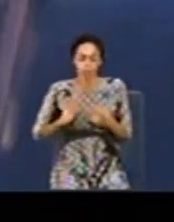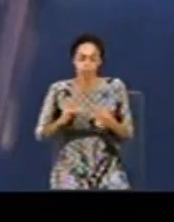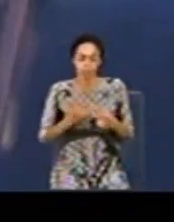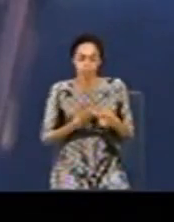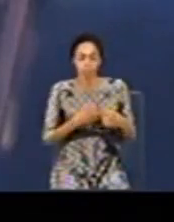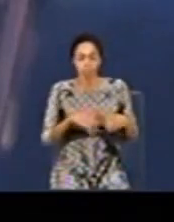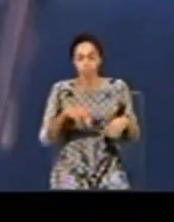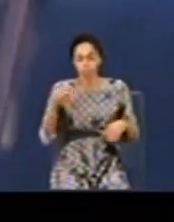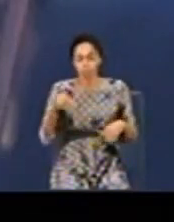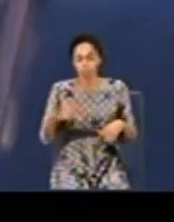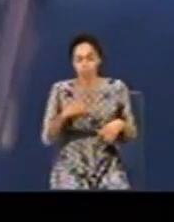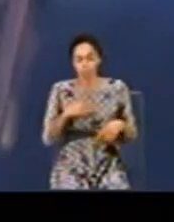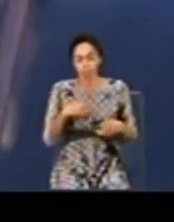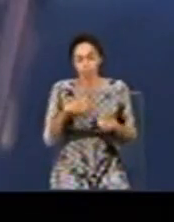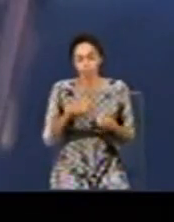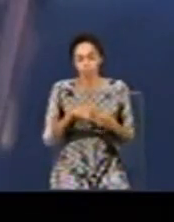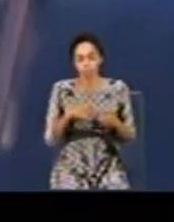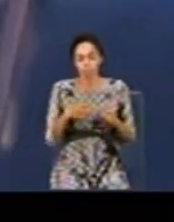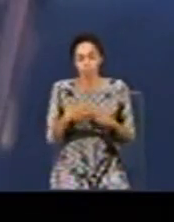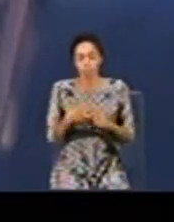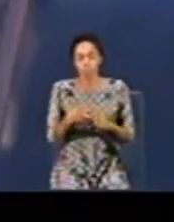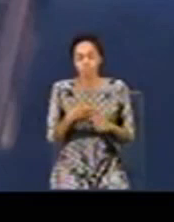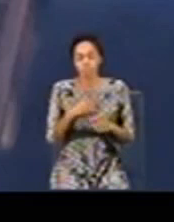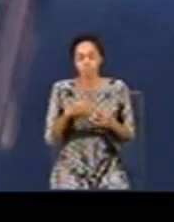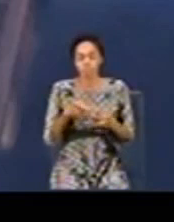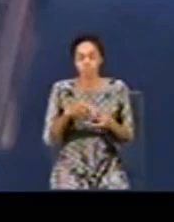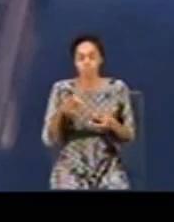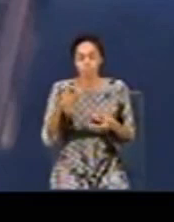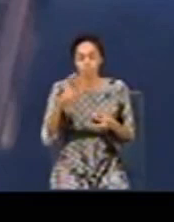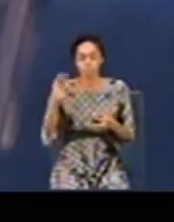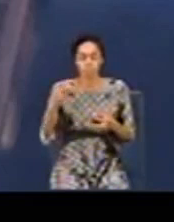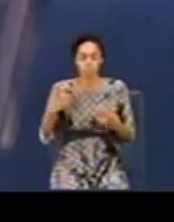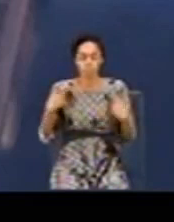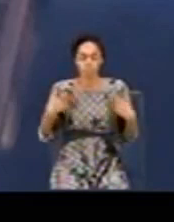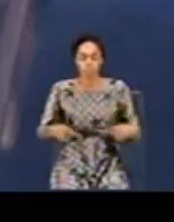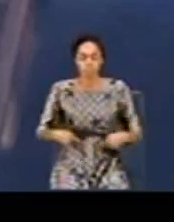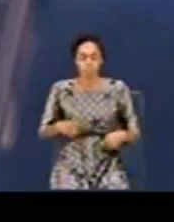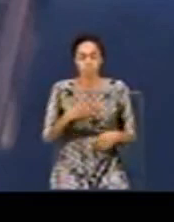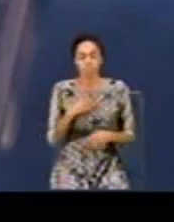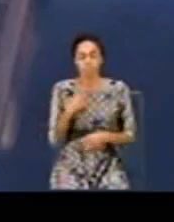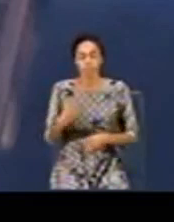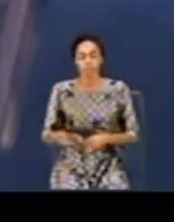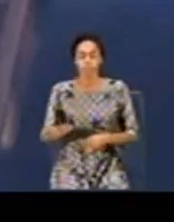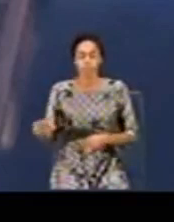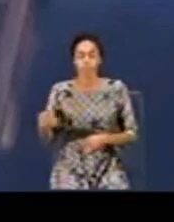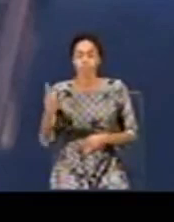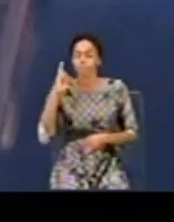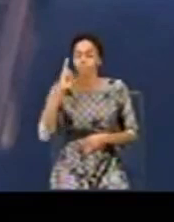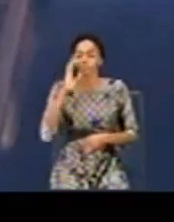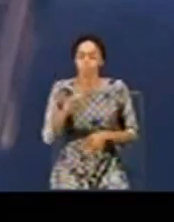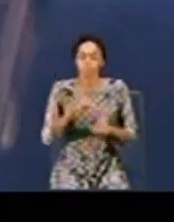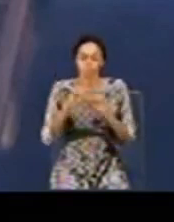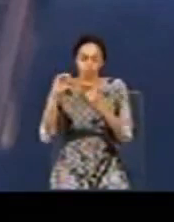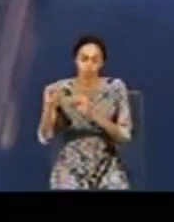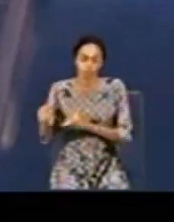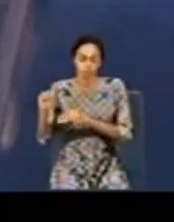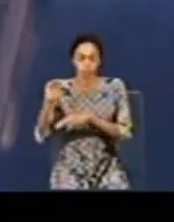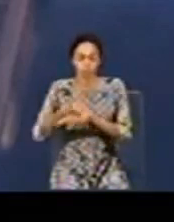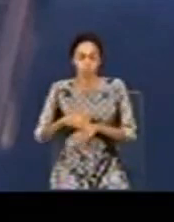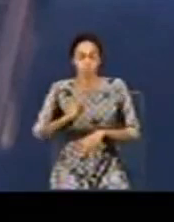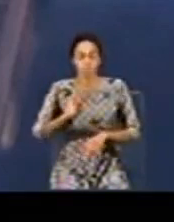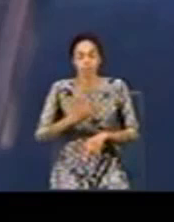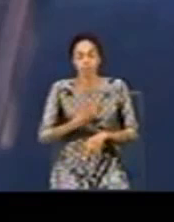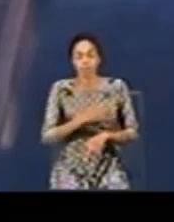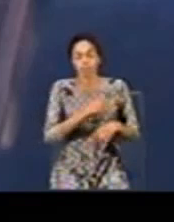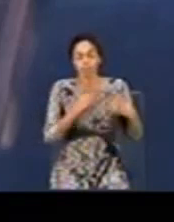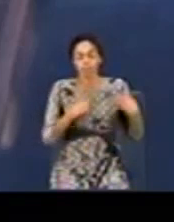present needs and problems, spiritually and physically and materially, you will impress upon our hearts.